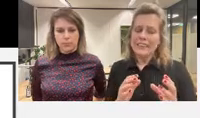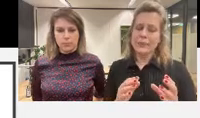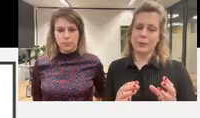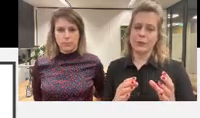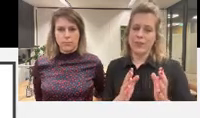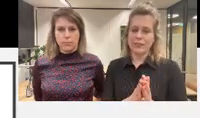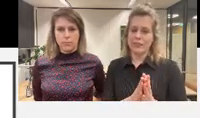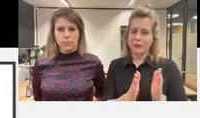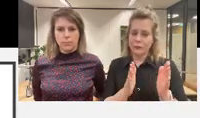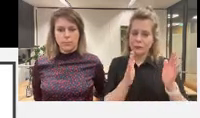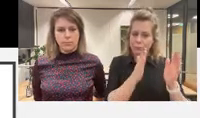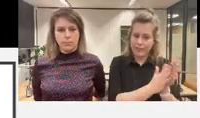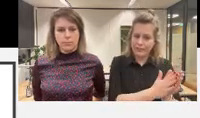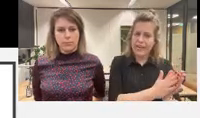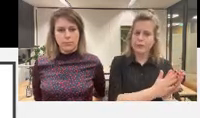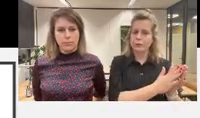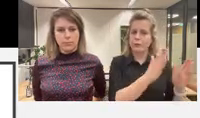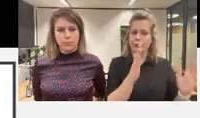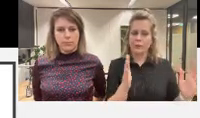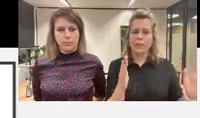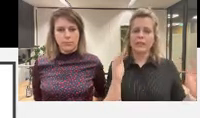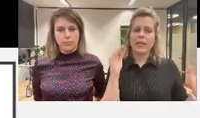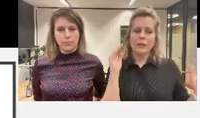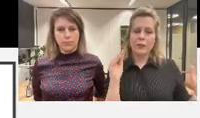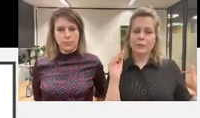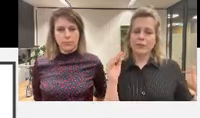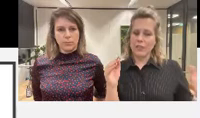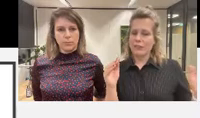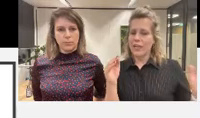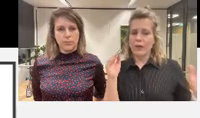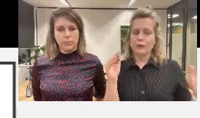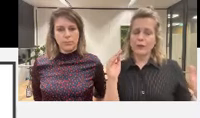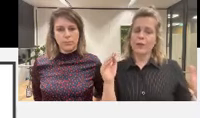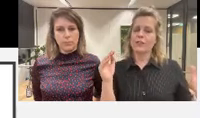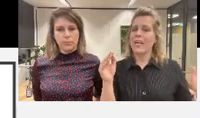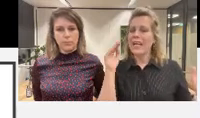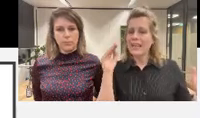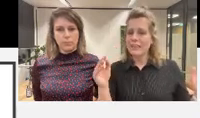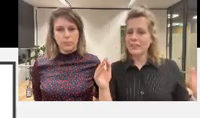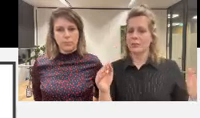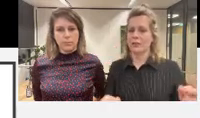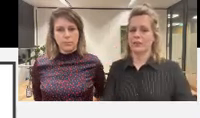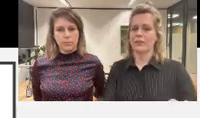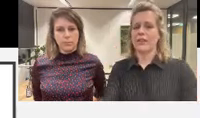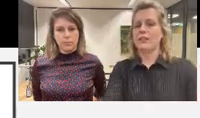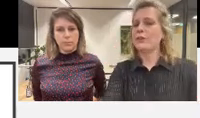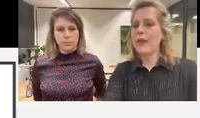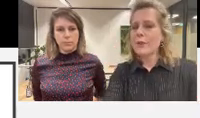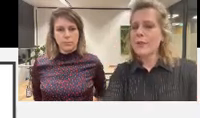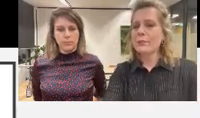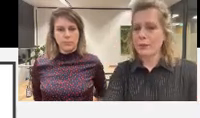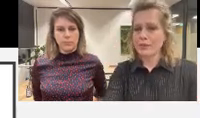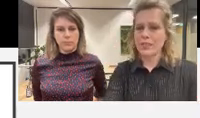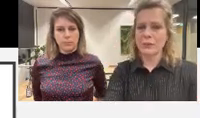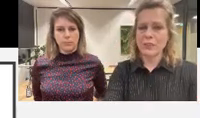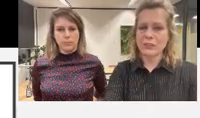and 80% even from baseline to follow-up at 3 months and at 6 months. So